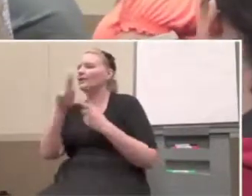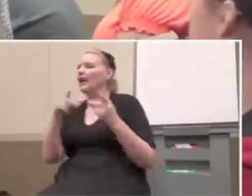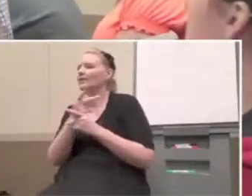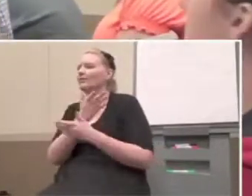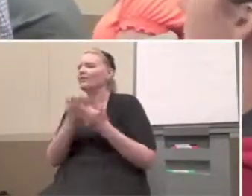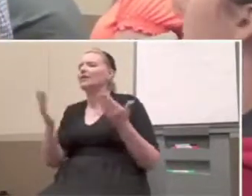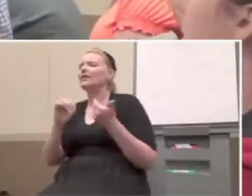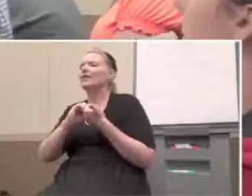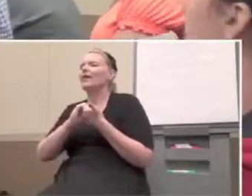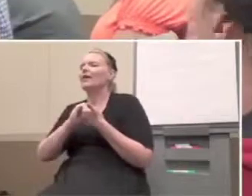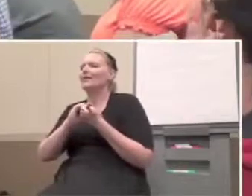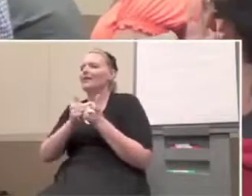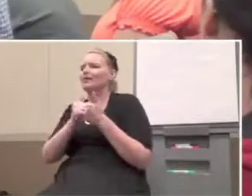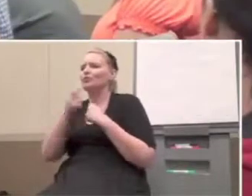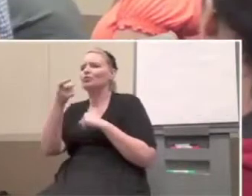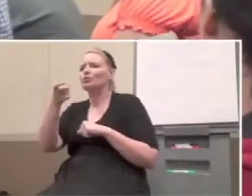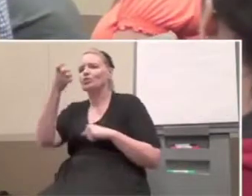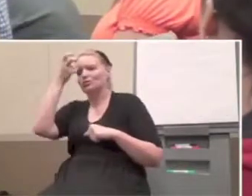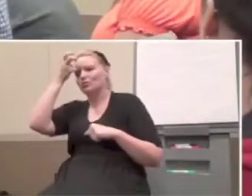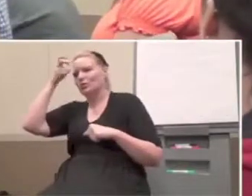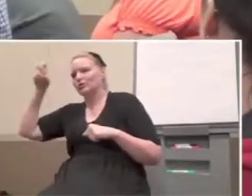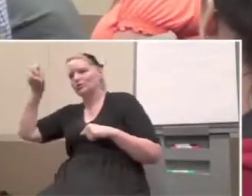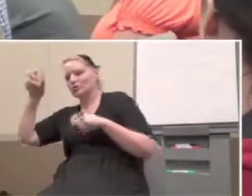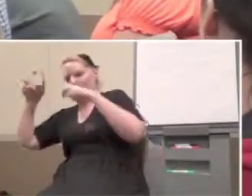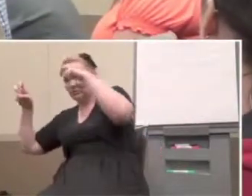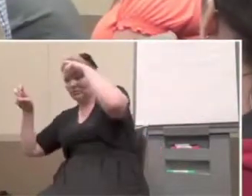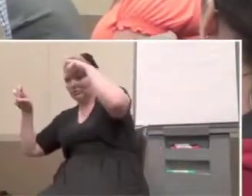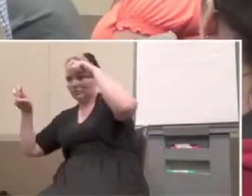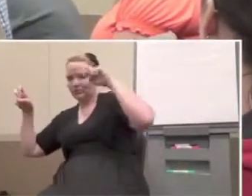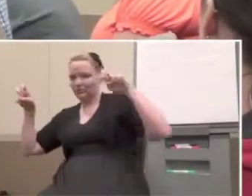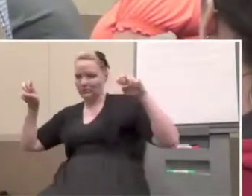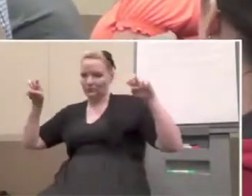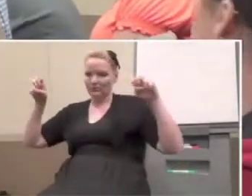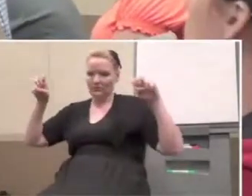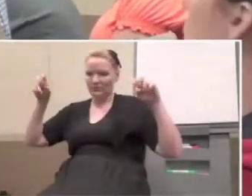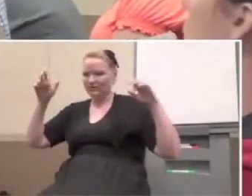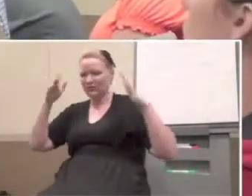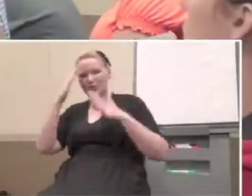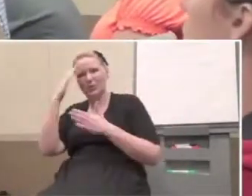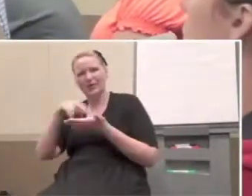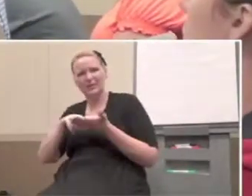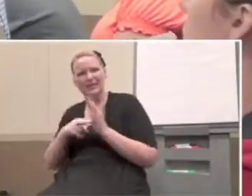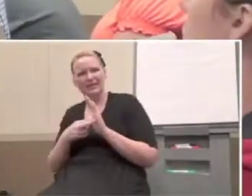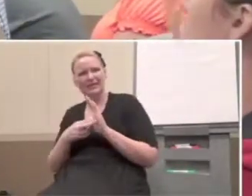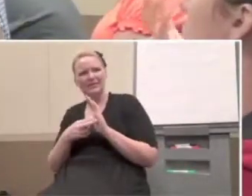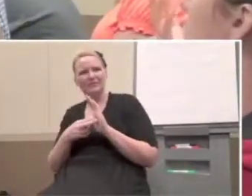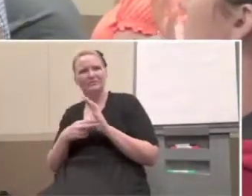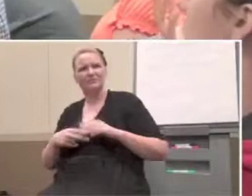you, like, switch your mindset? Do you know what I'm saying?